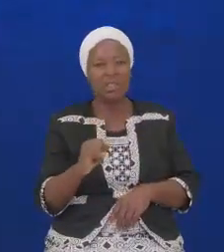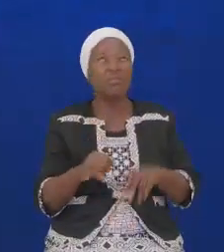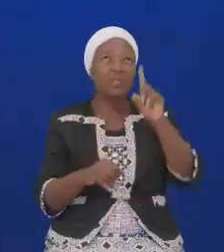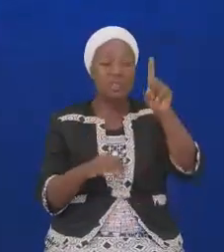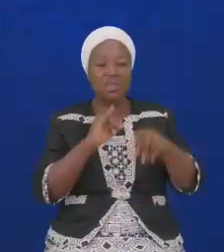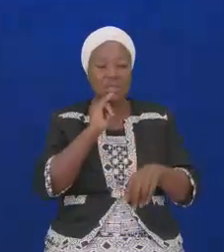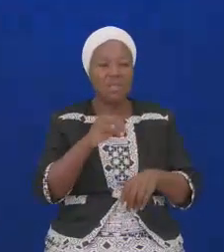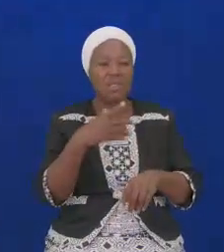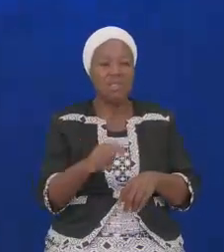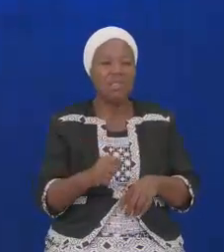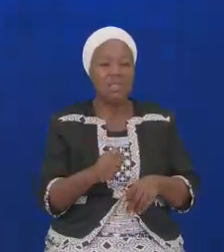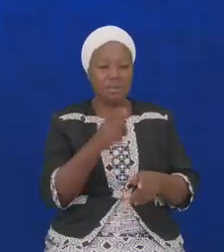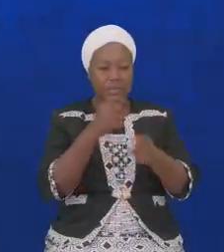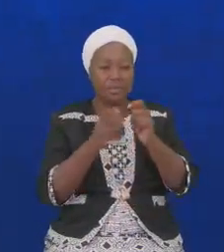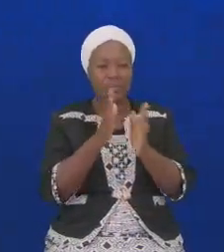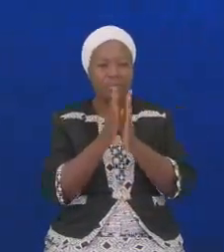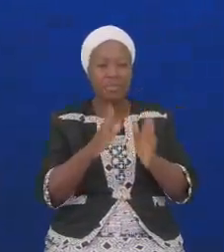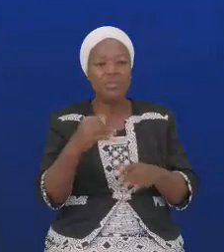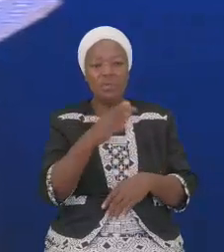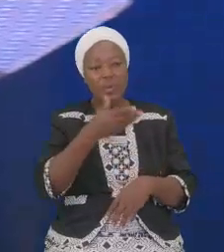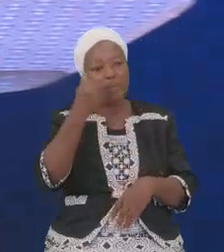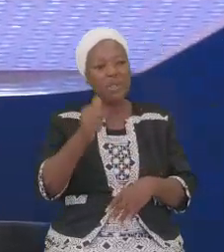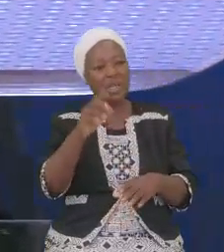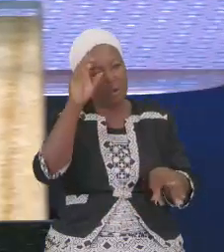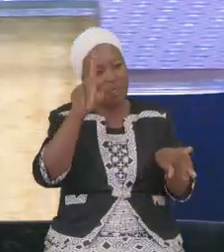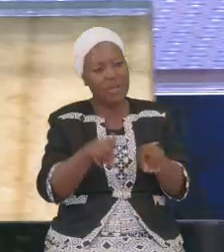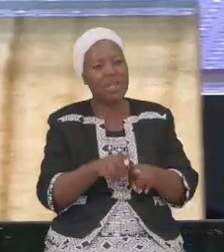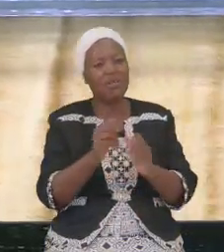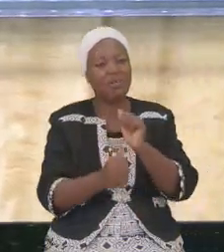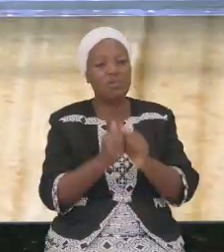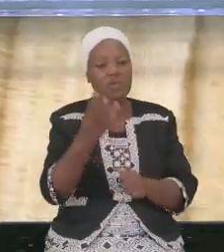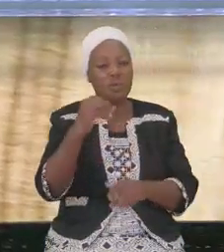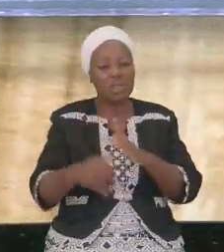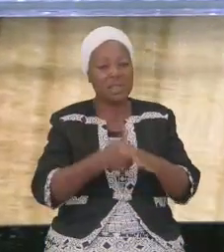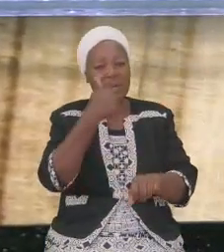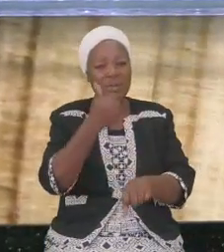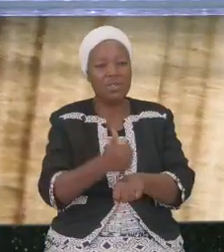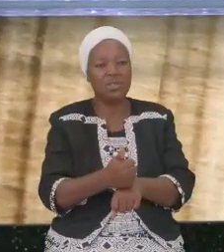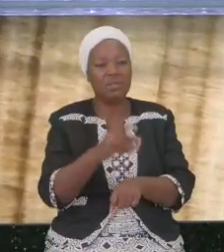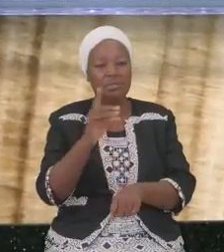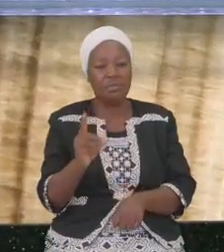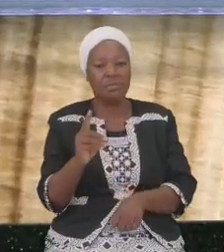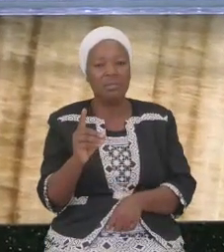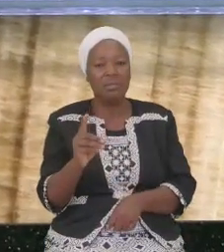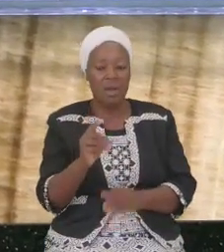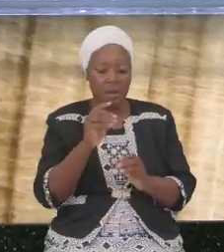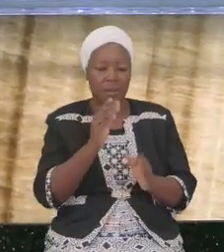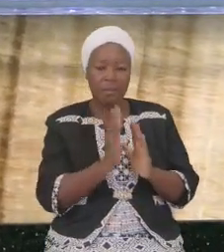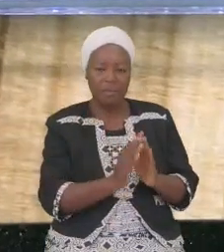is the mediator of a better covenant, which was established,